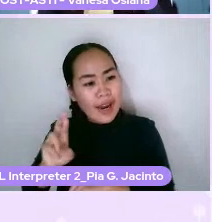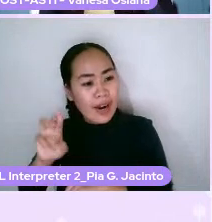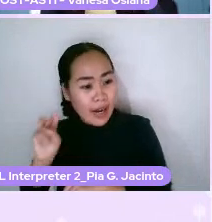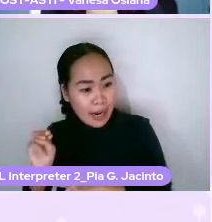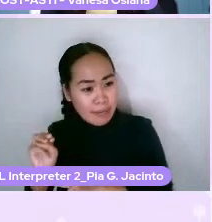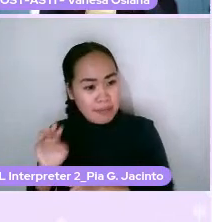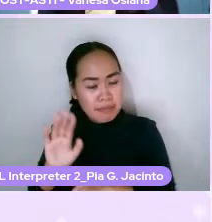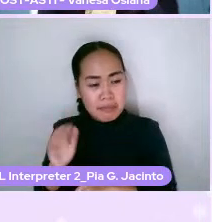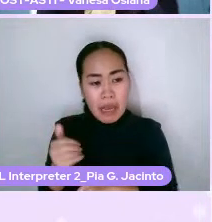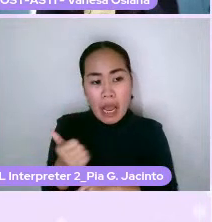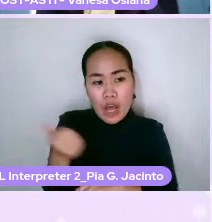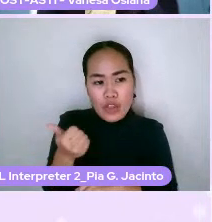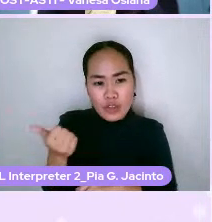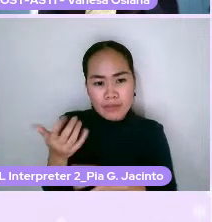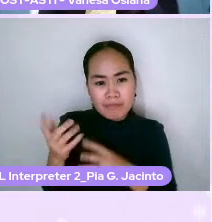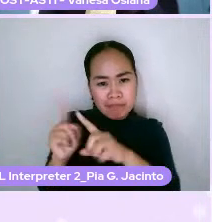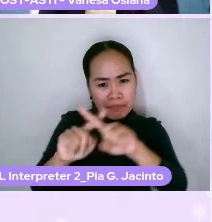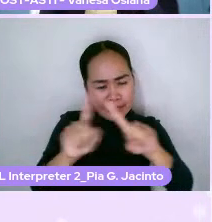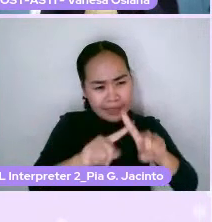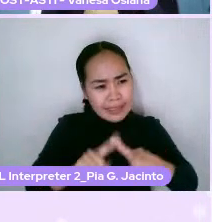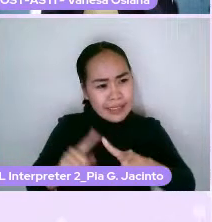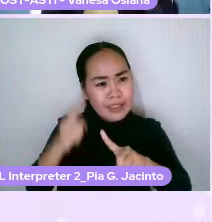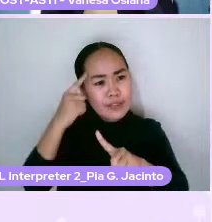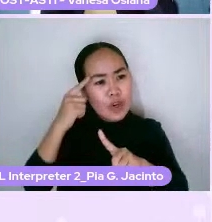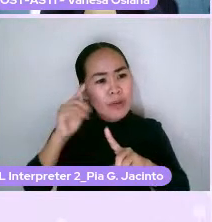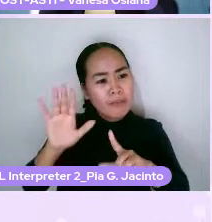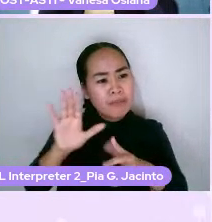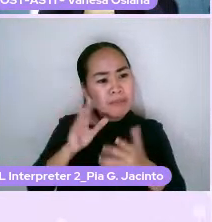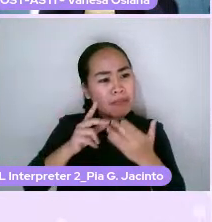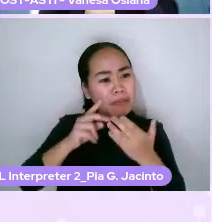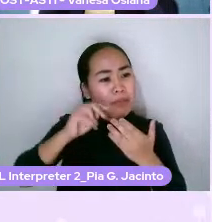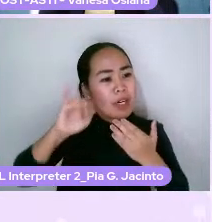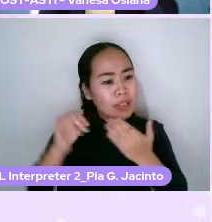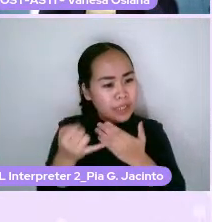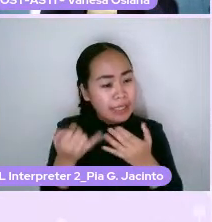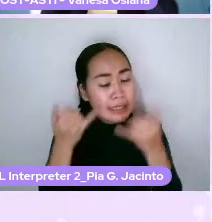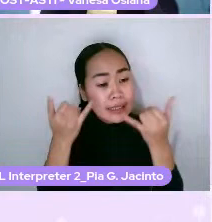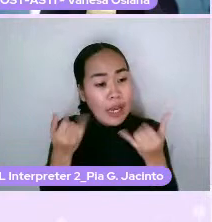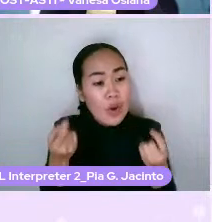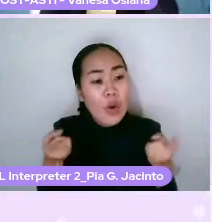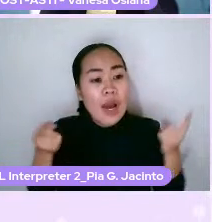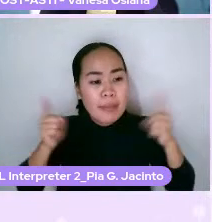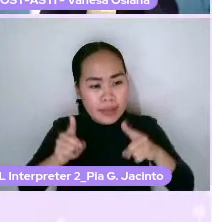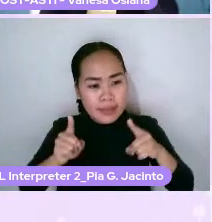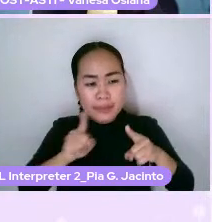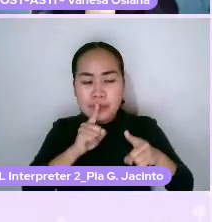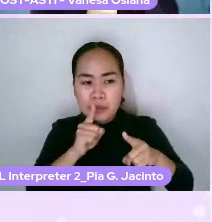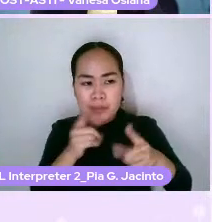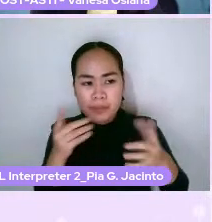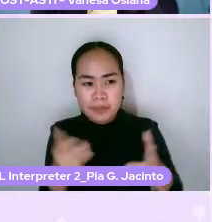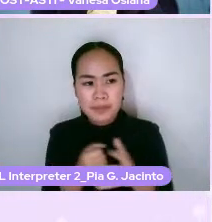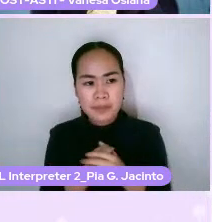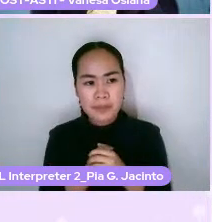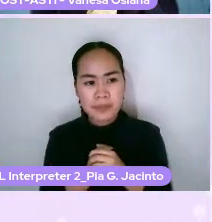initiatives. These are the current projects that we have and are being implemented.